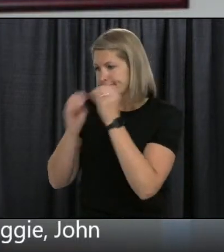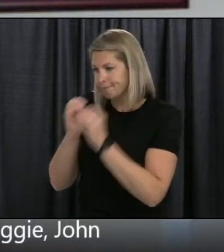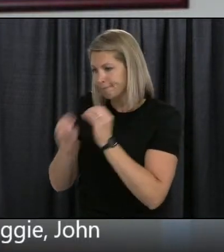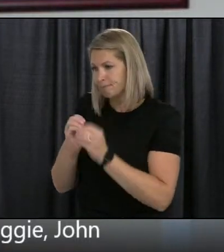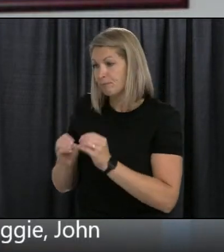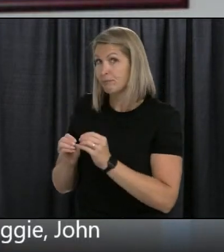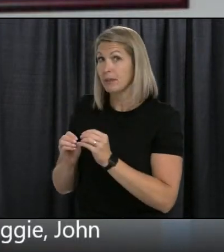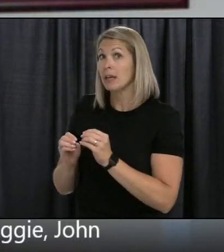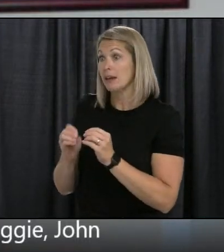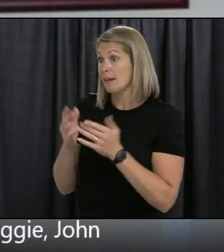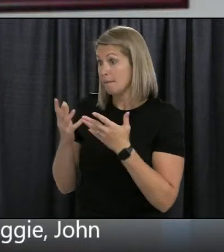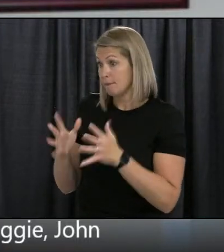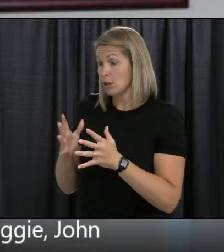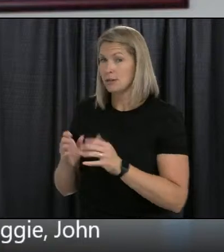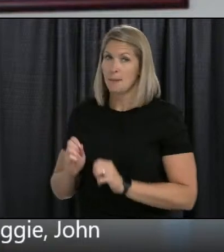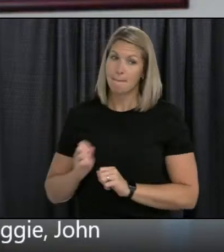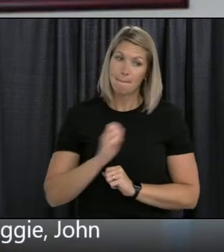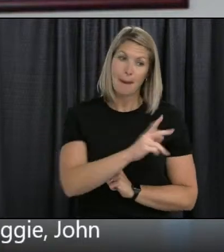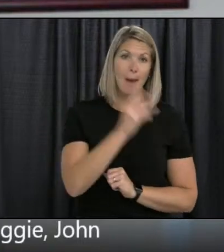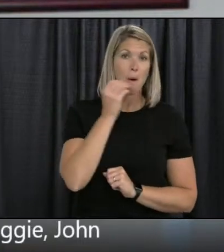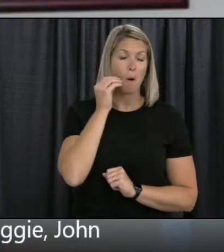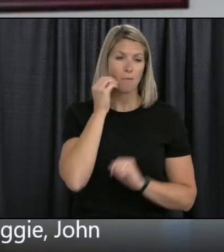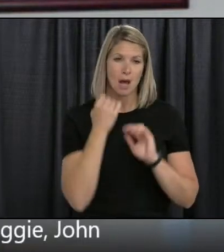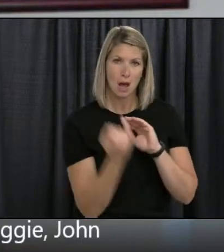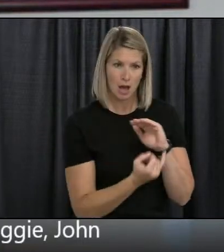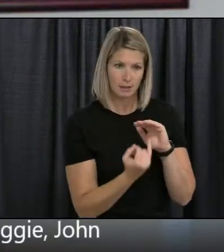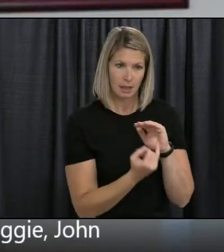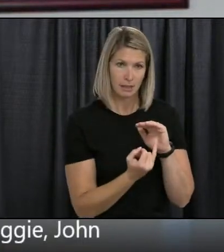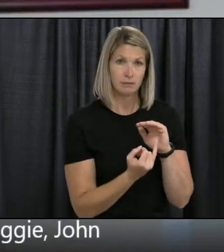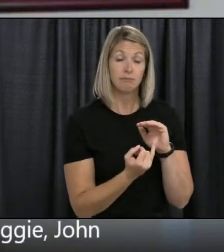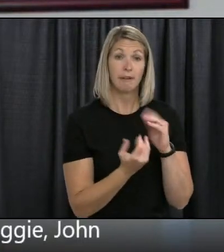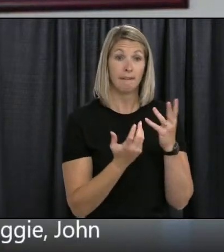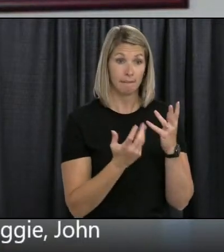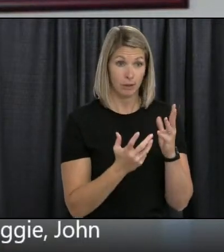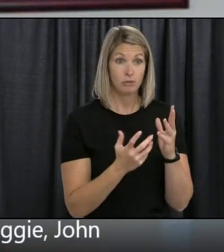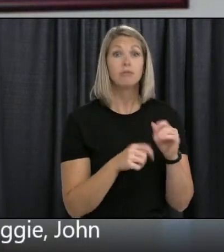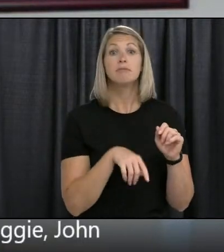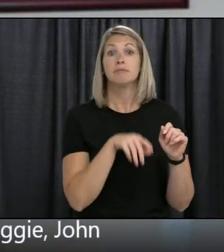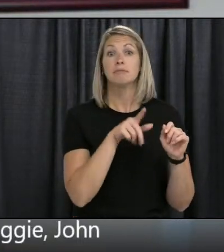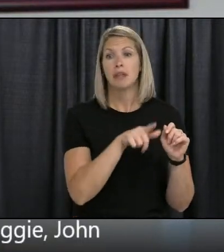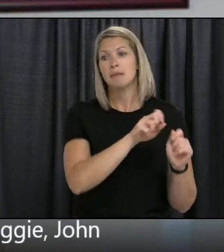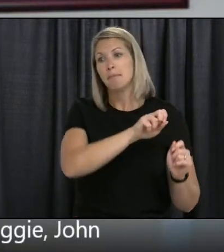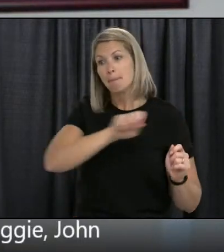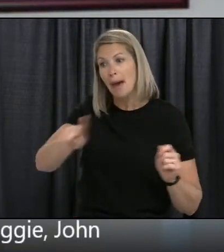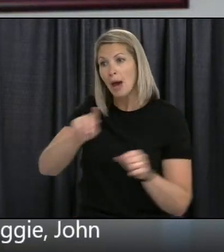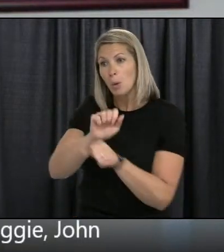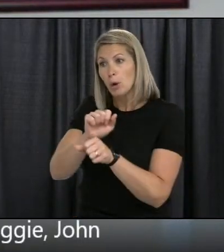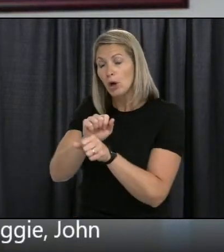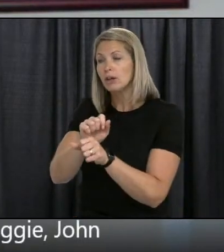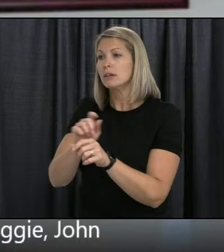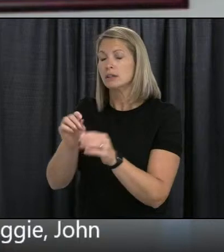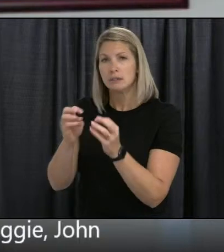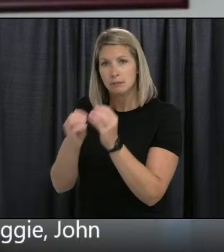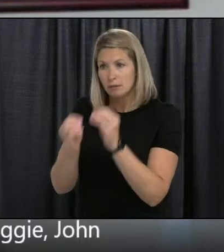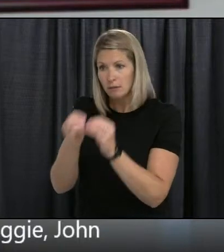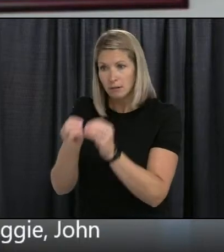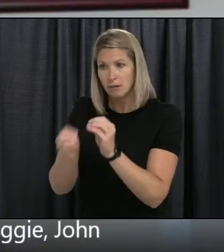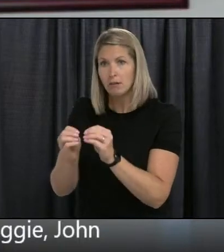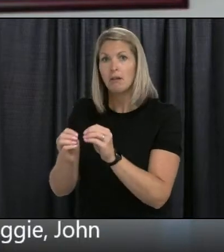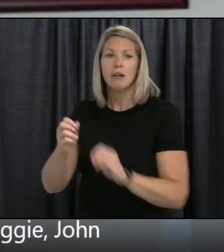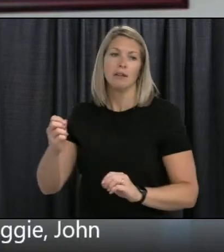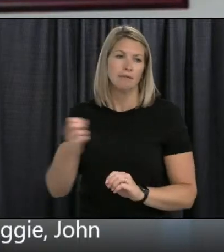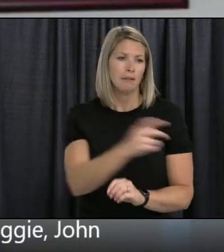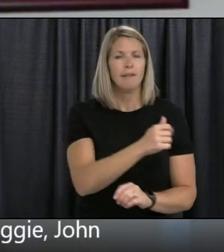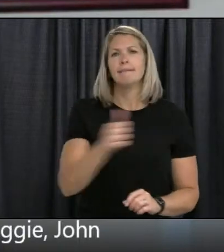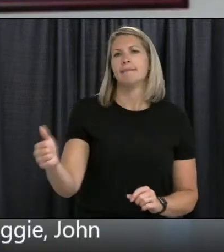with COVID-19 precautions. They would finish their job, they would test the machine, the equipment, make sure it's working, and then that